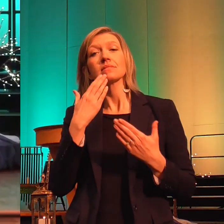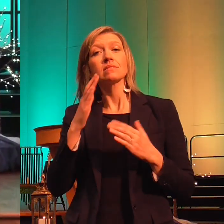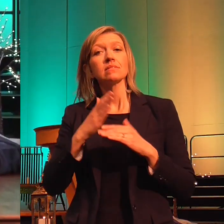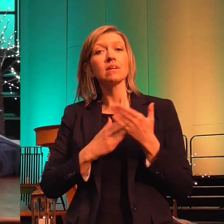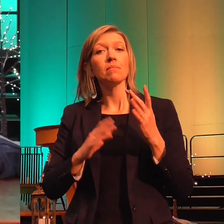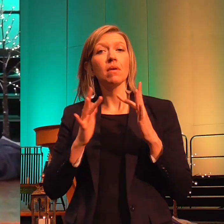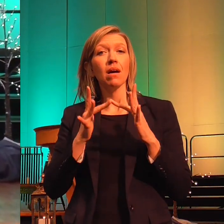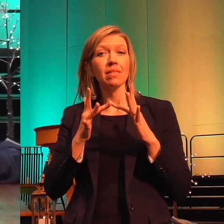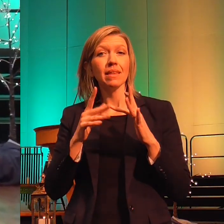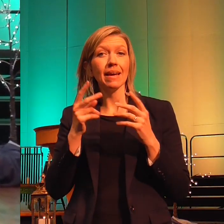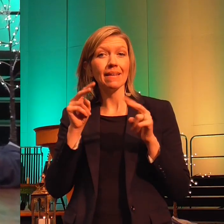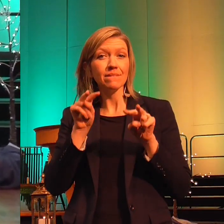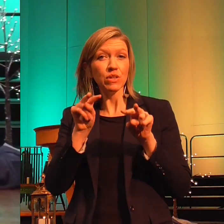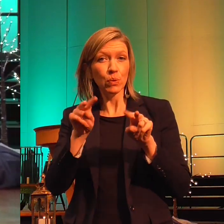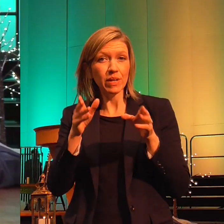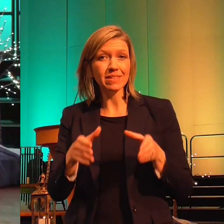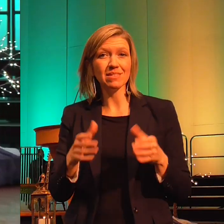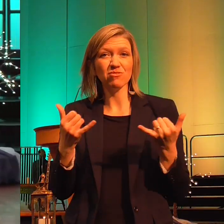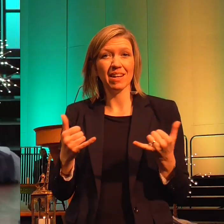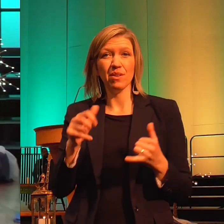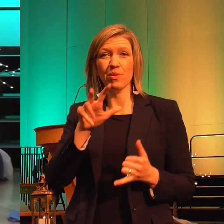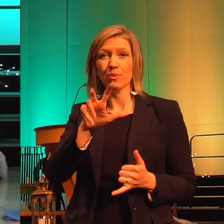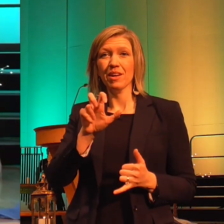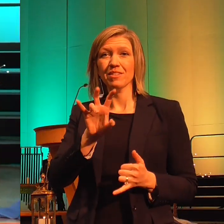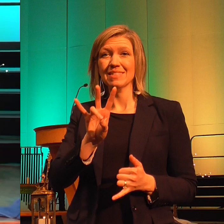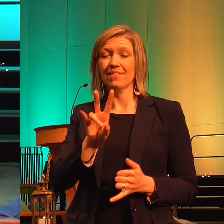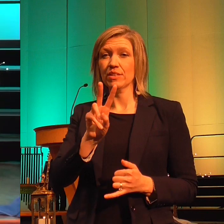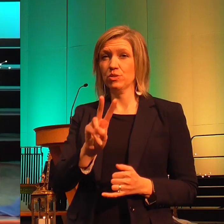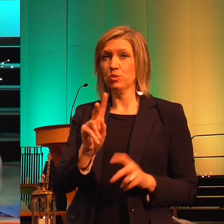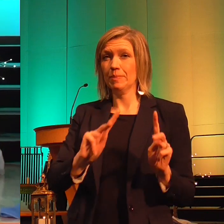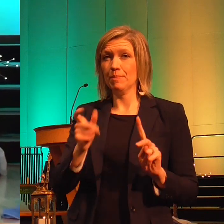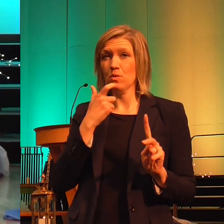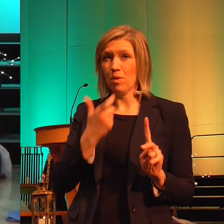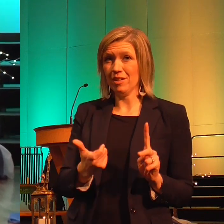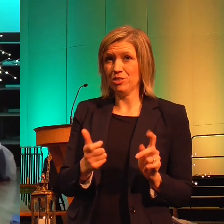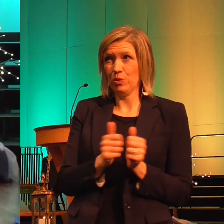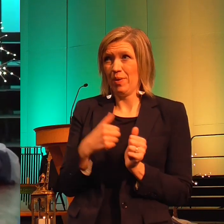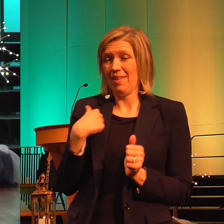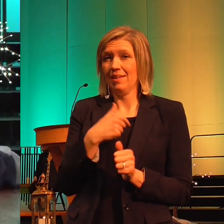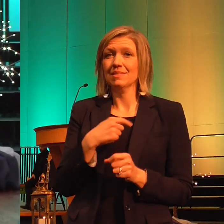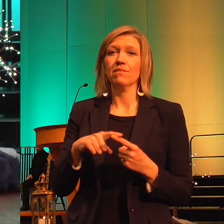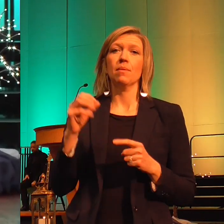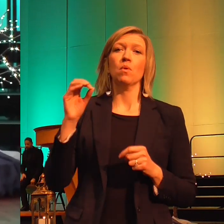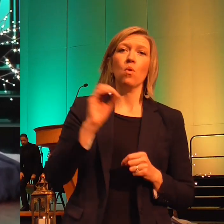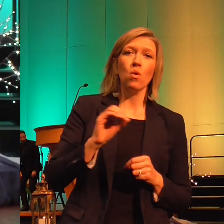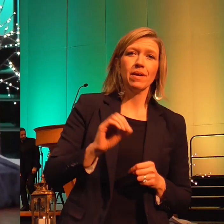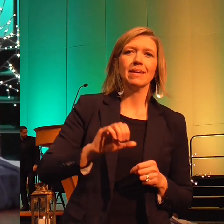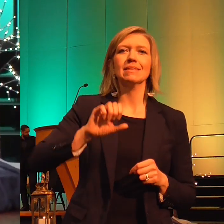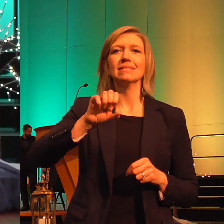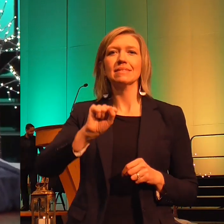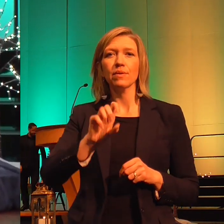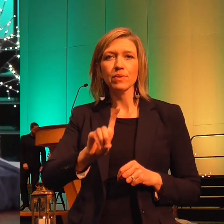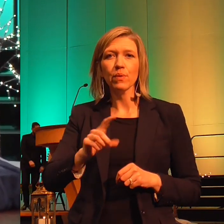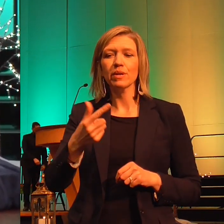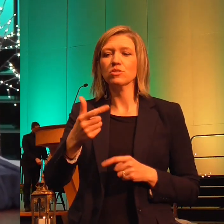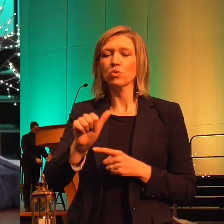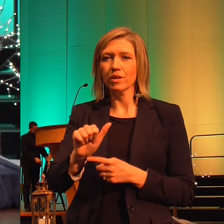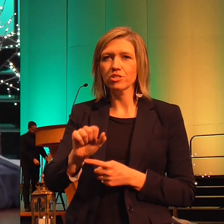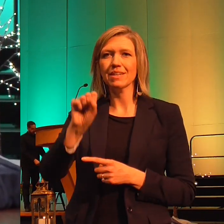have 372 people watching live with us. We have people from Oregon, South Dakota, Georgia, South Carolina, Spain,